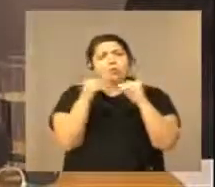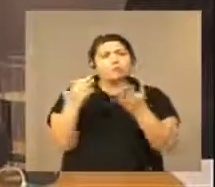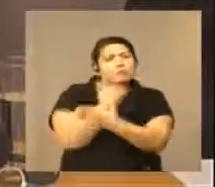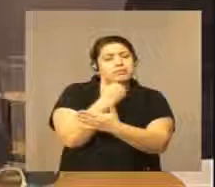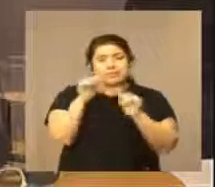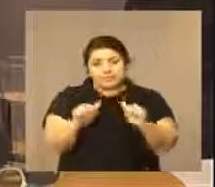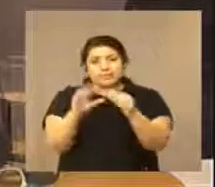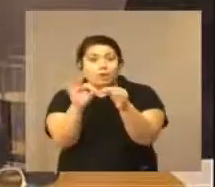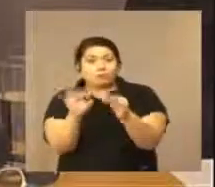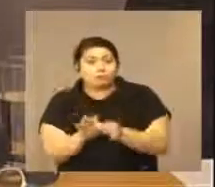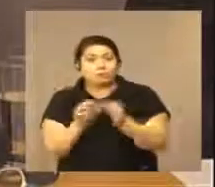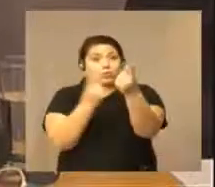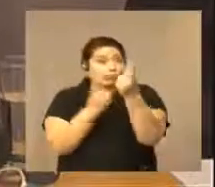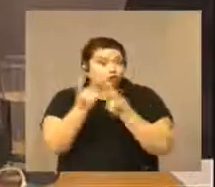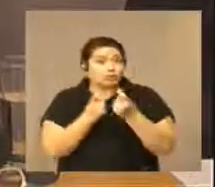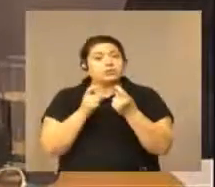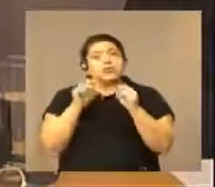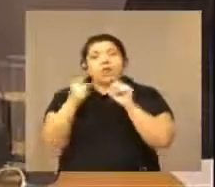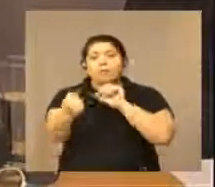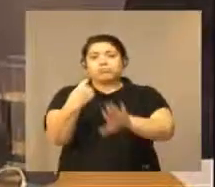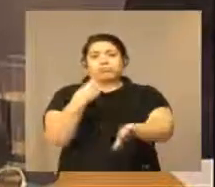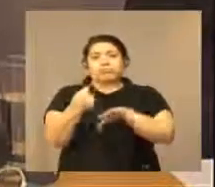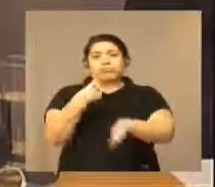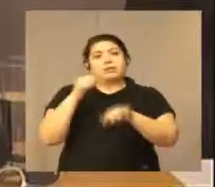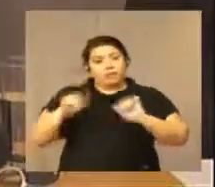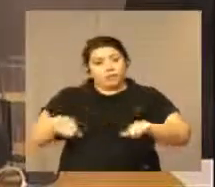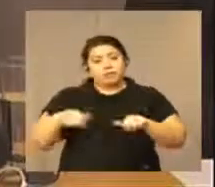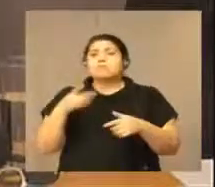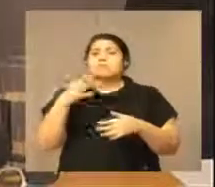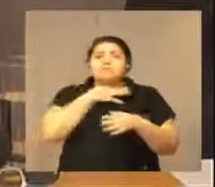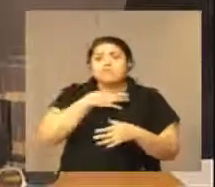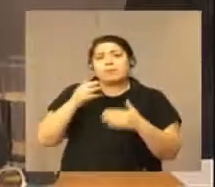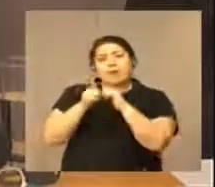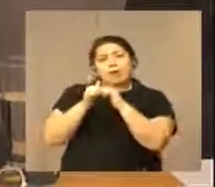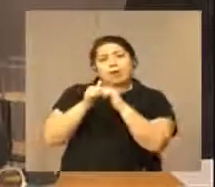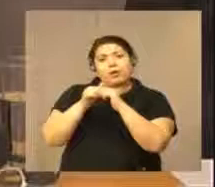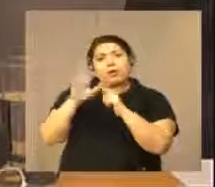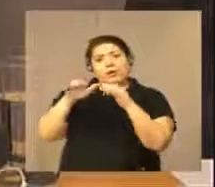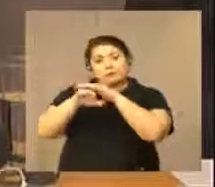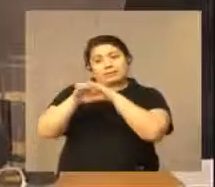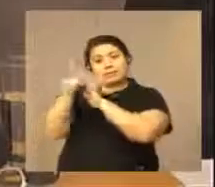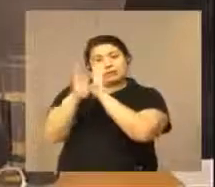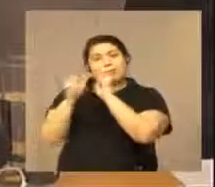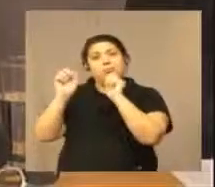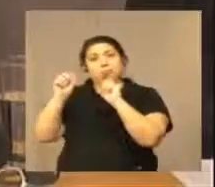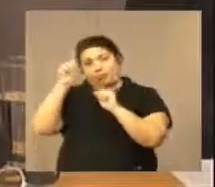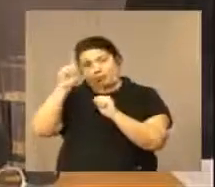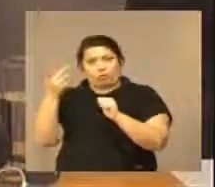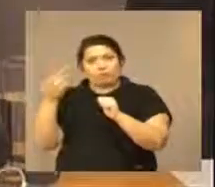and questions regarding the engagement process and how accessibility legislation would benefit First